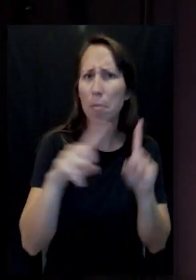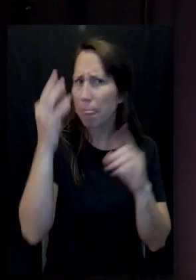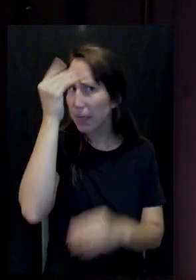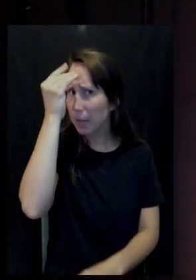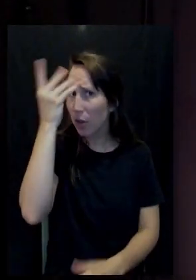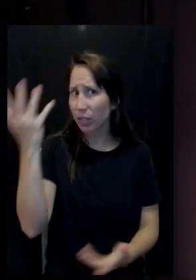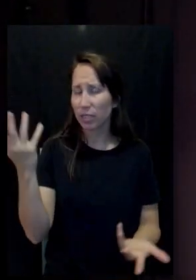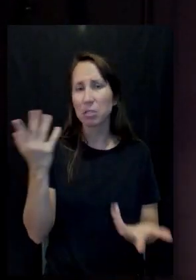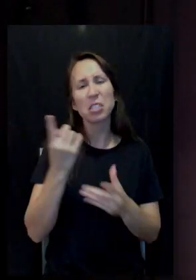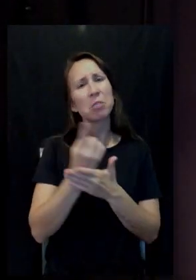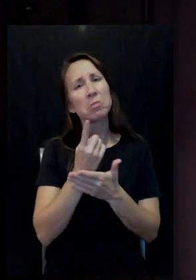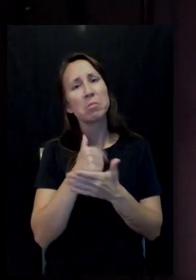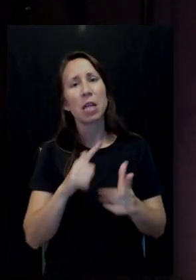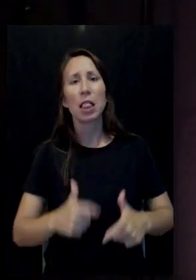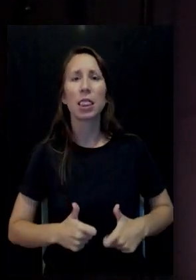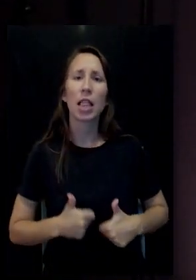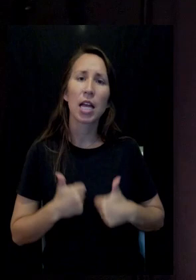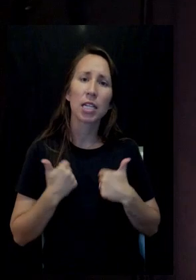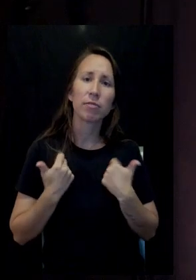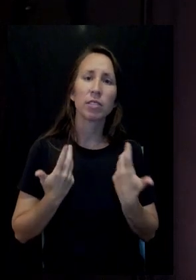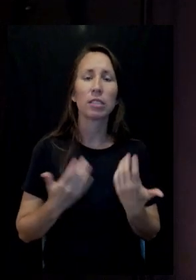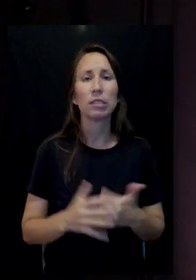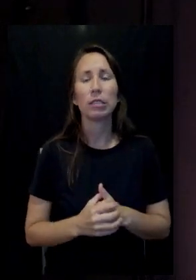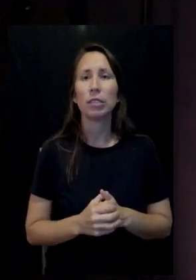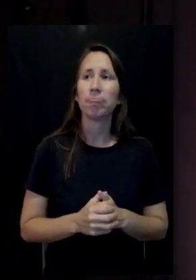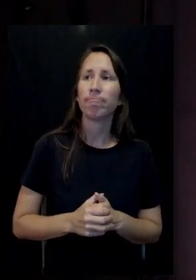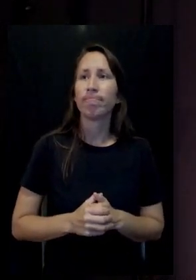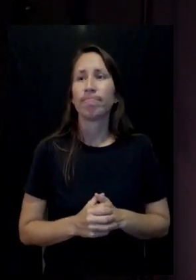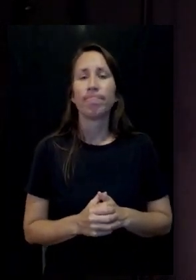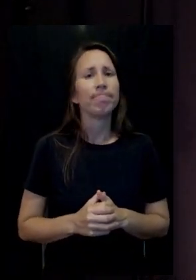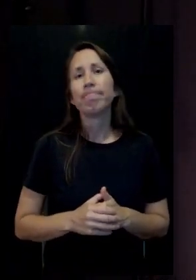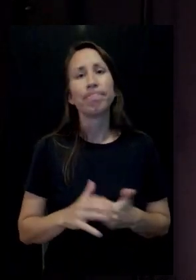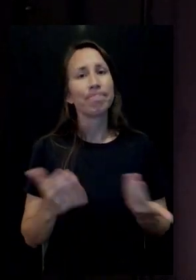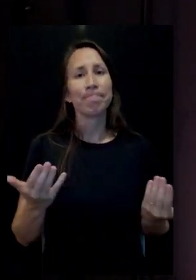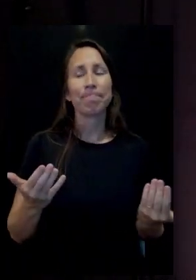just want you to think about it. Sometimes in life we get a little along and we think,